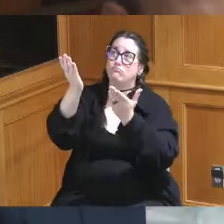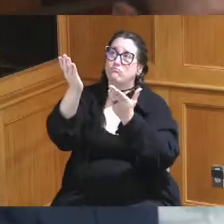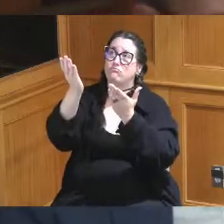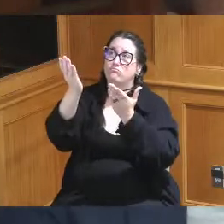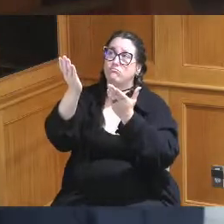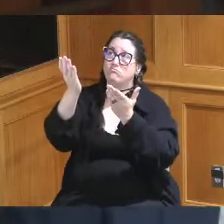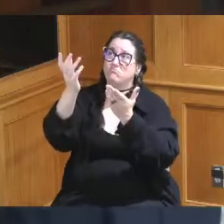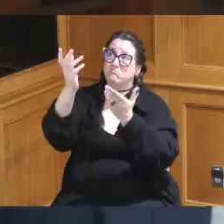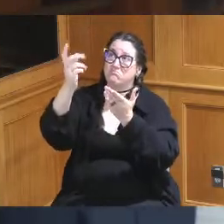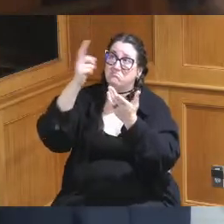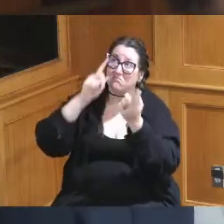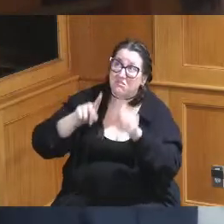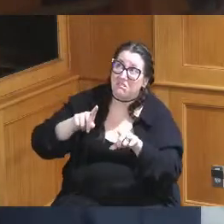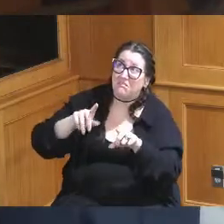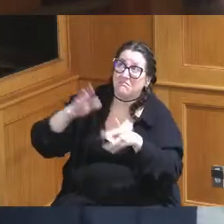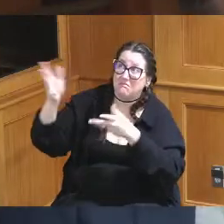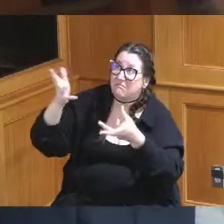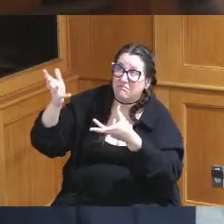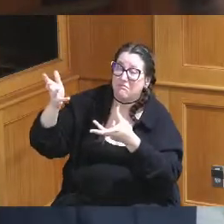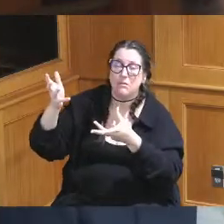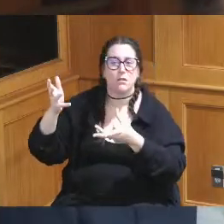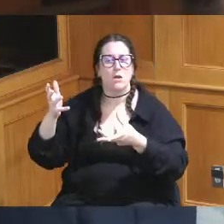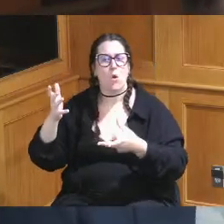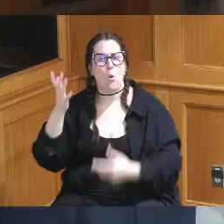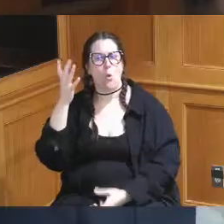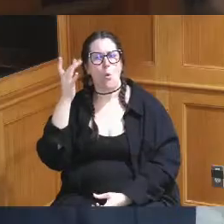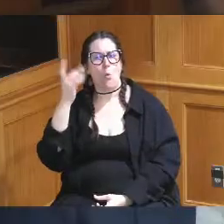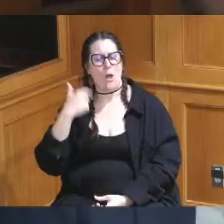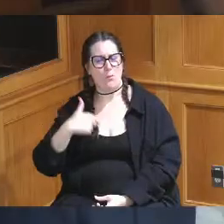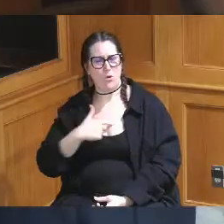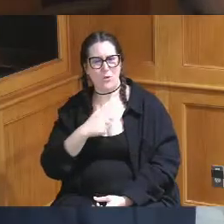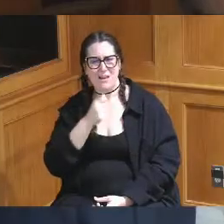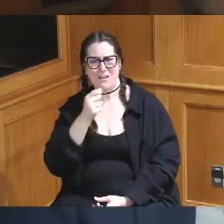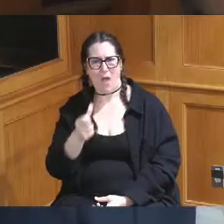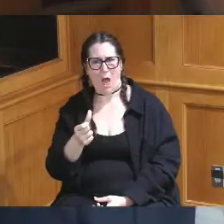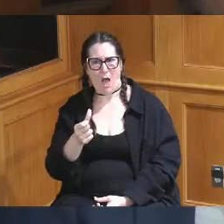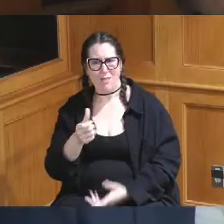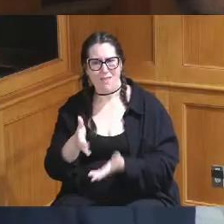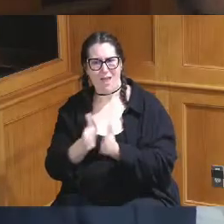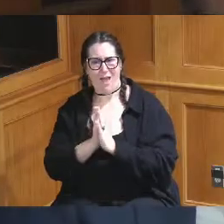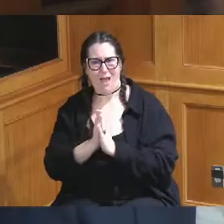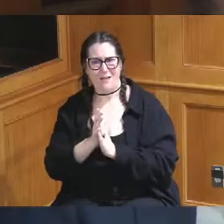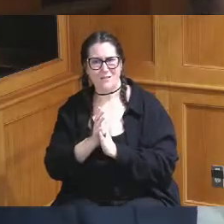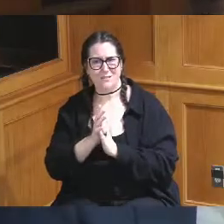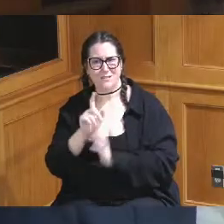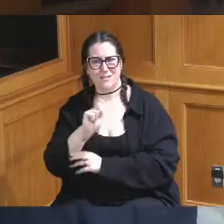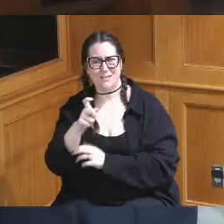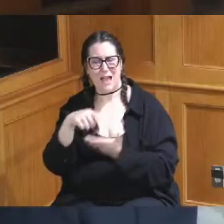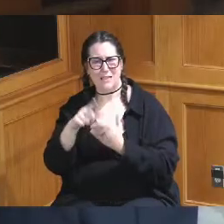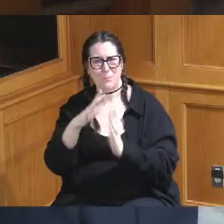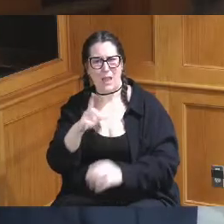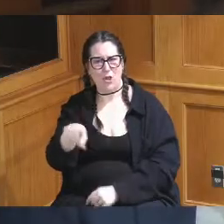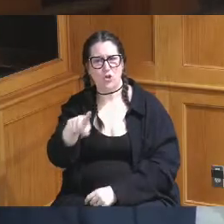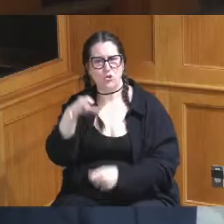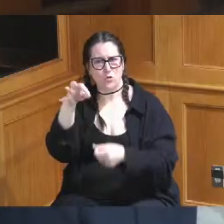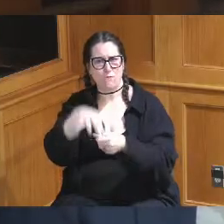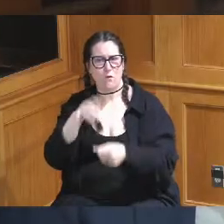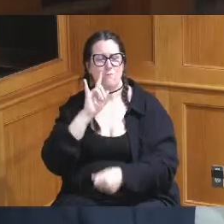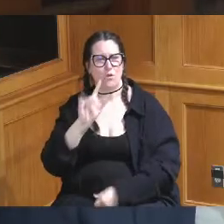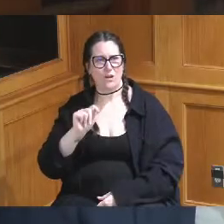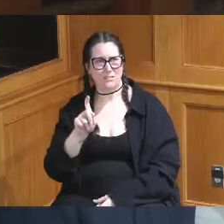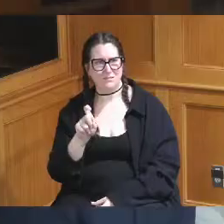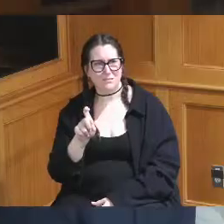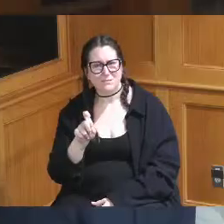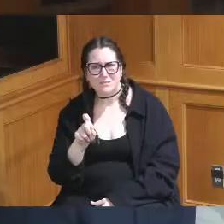right? So why would we not take it to the taxpayers and the voters of Hamilton